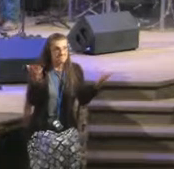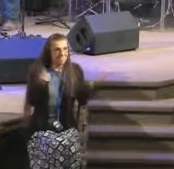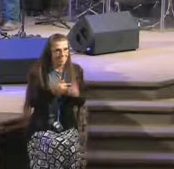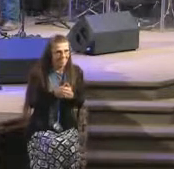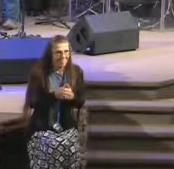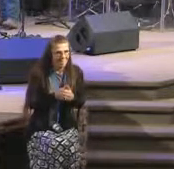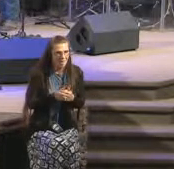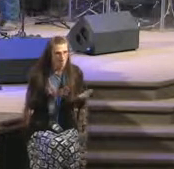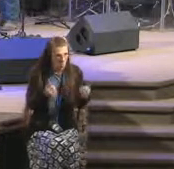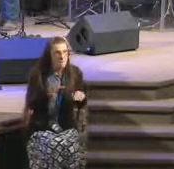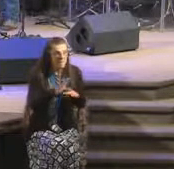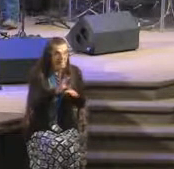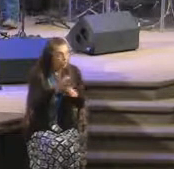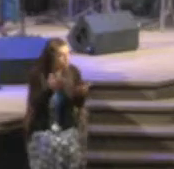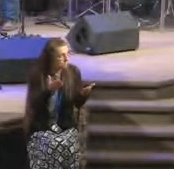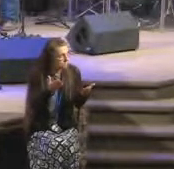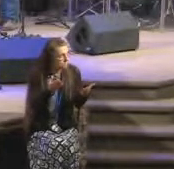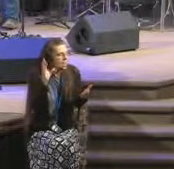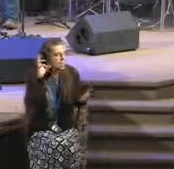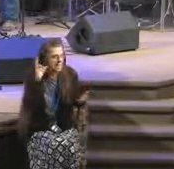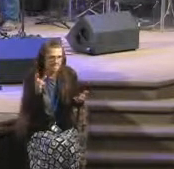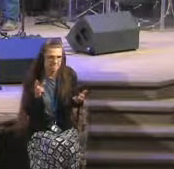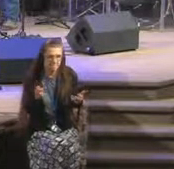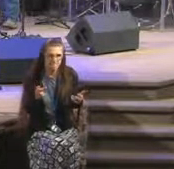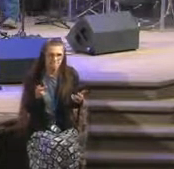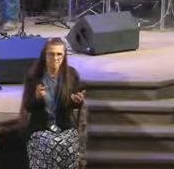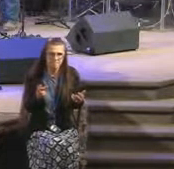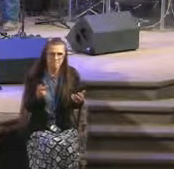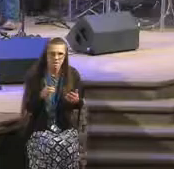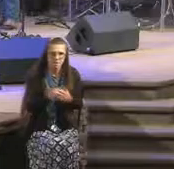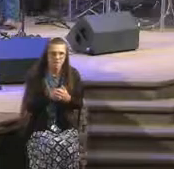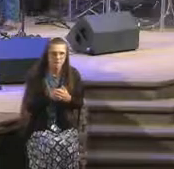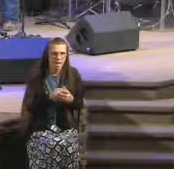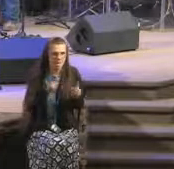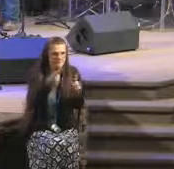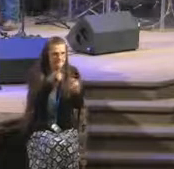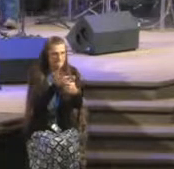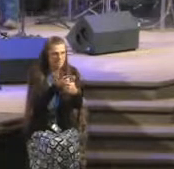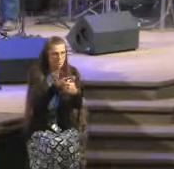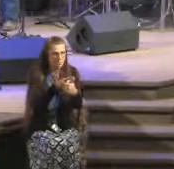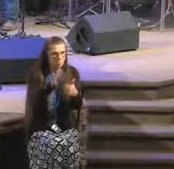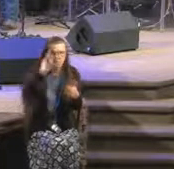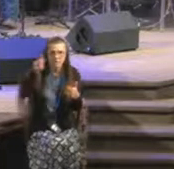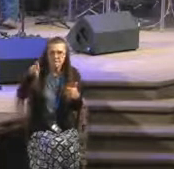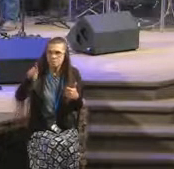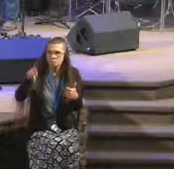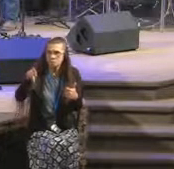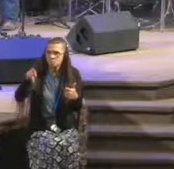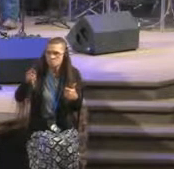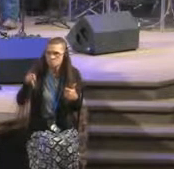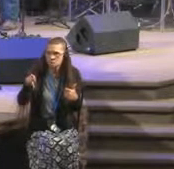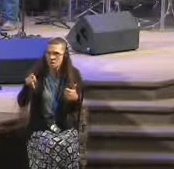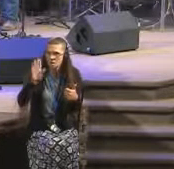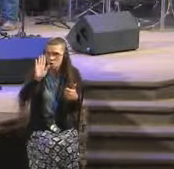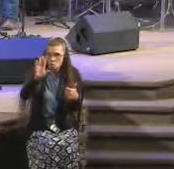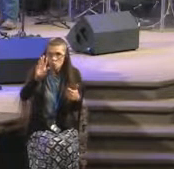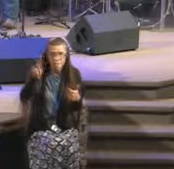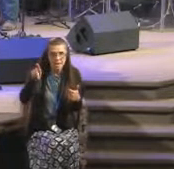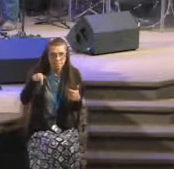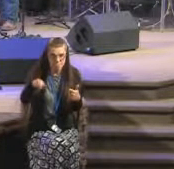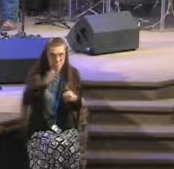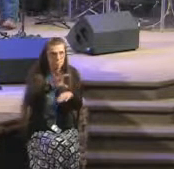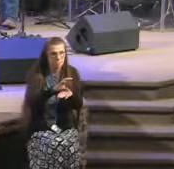If we're going to be that church, then listen to me. First of all, pastors, if you're a pastor in